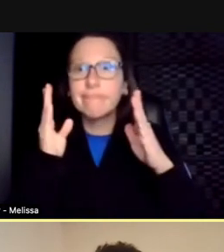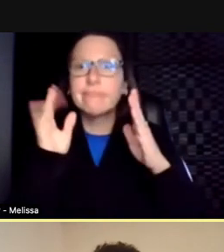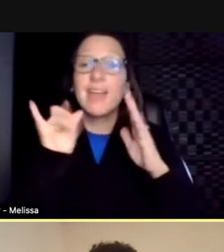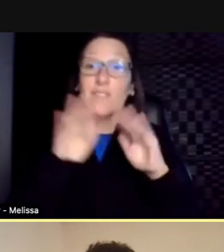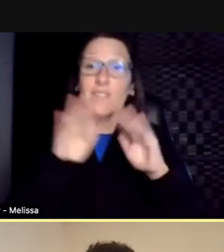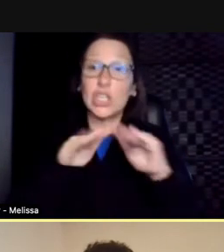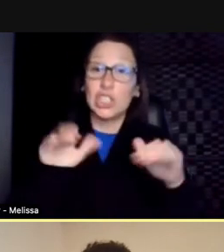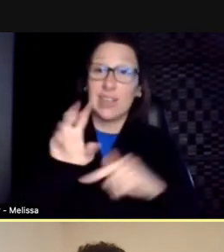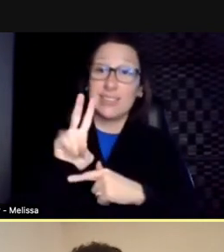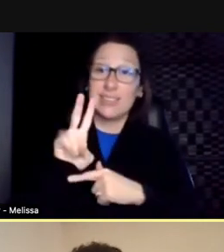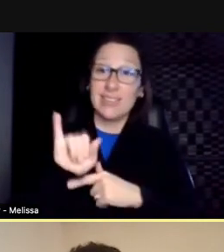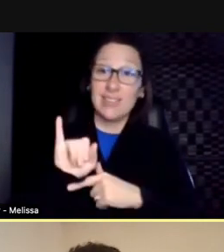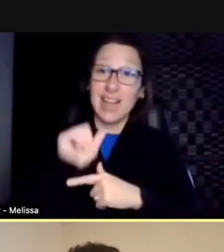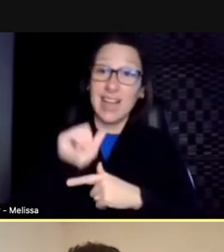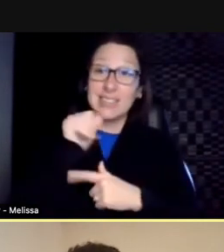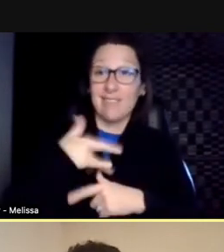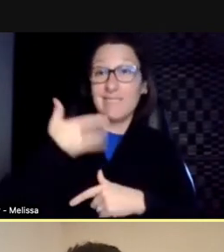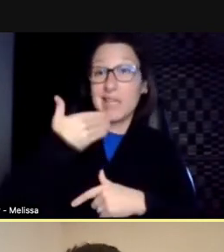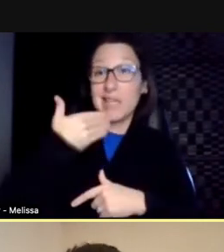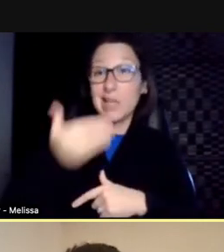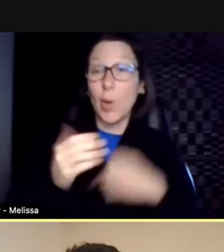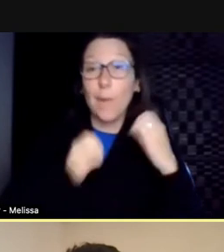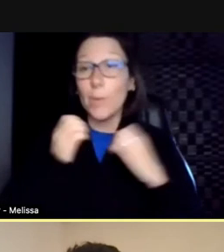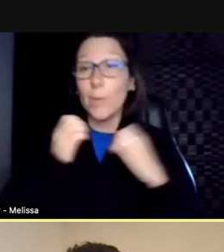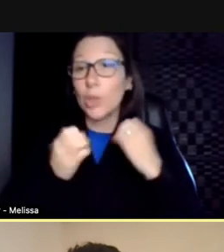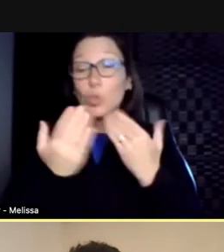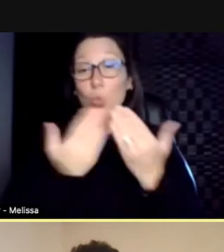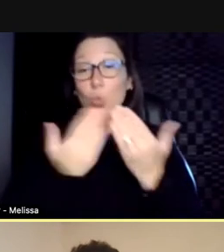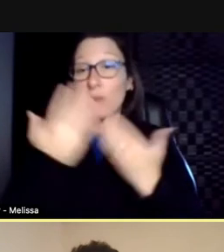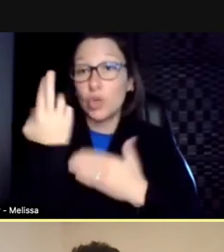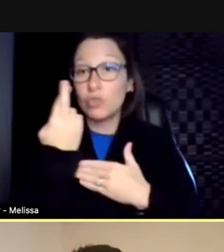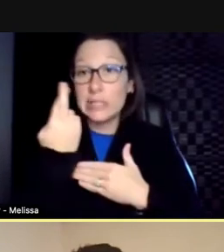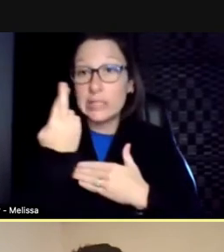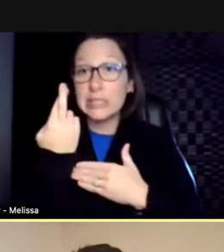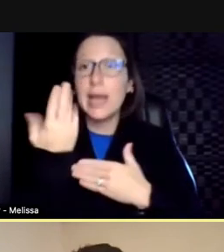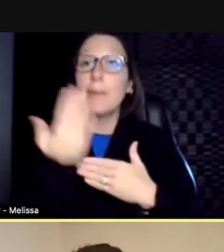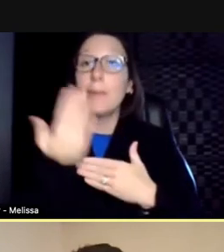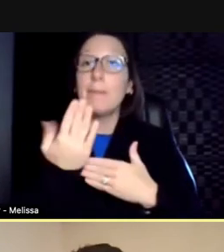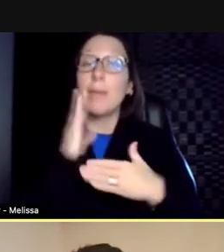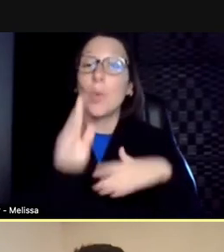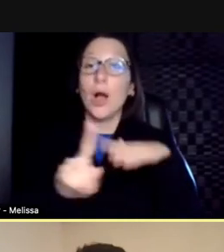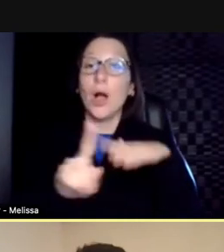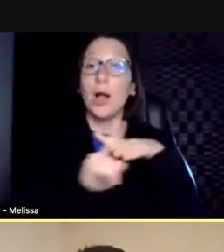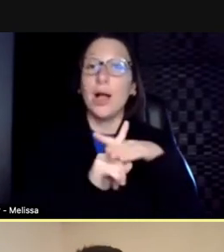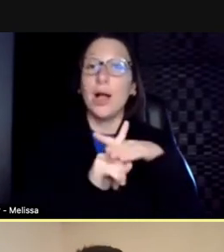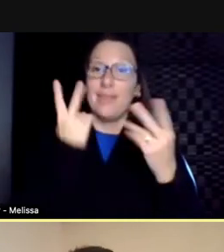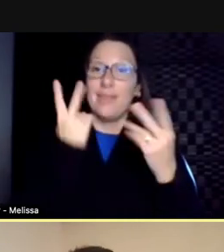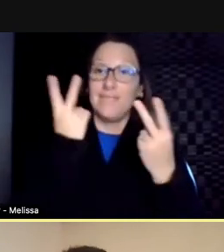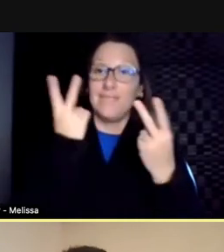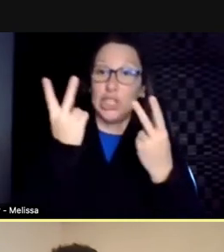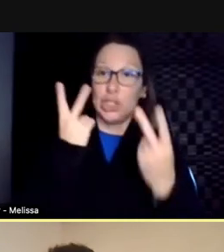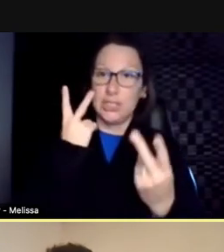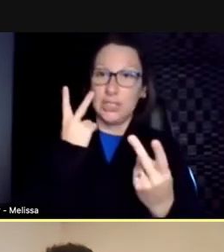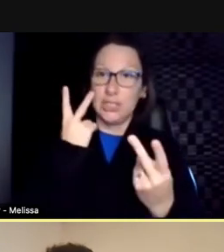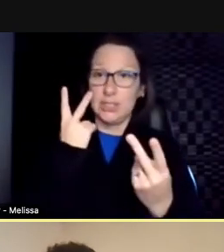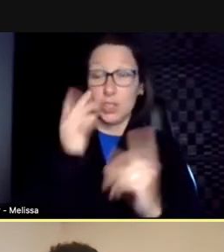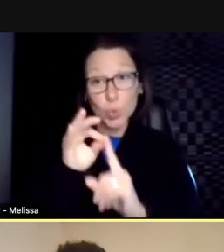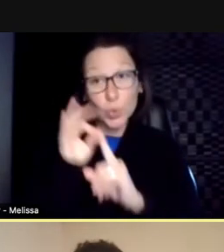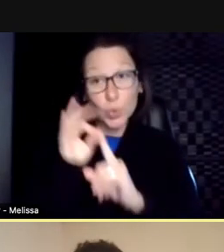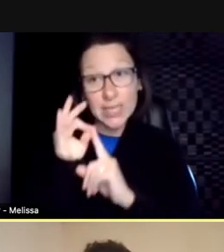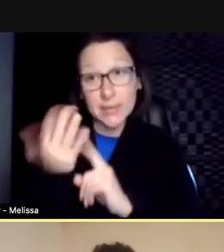well emotionally for whatever reason, it may actually show up in their vision. Okay, that's unique.